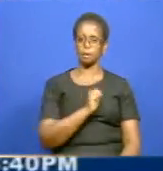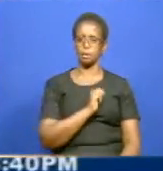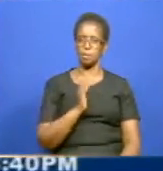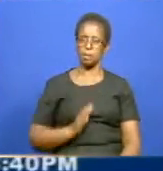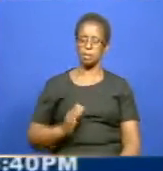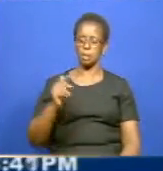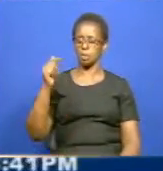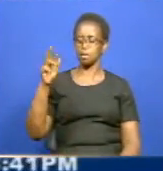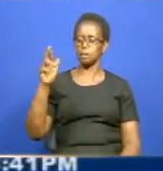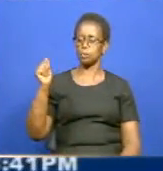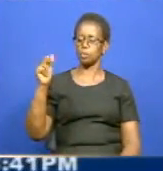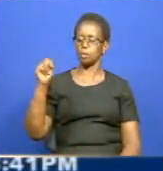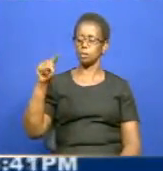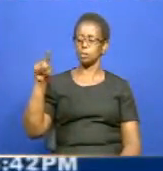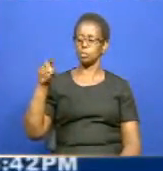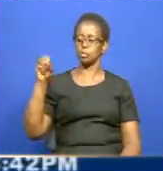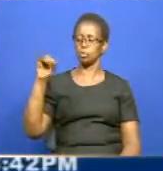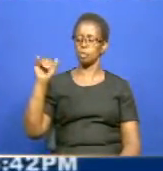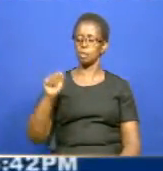Statement.